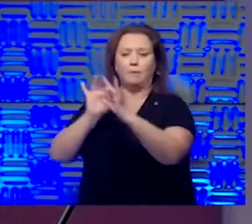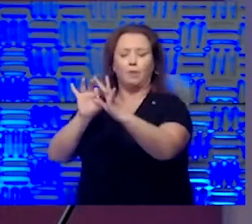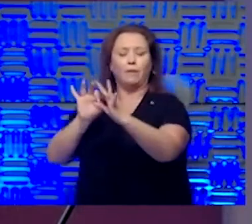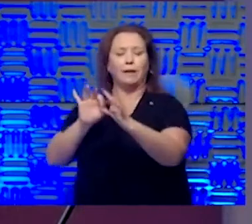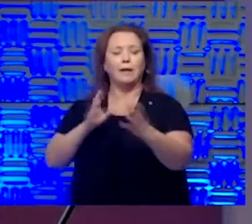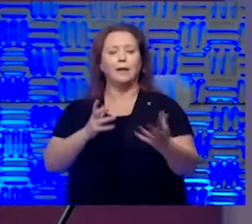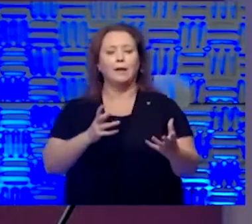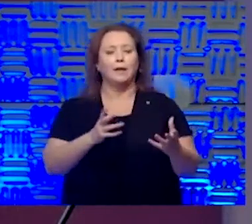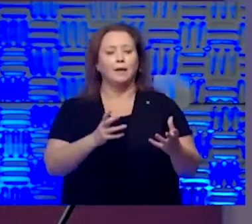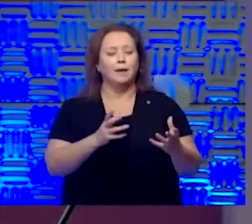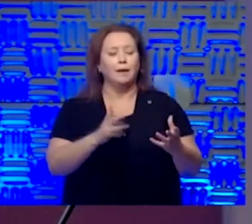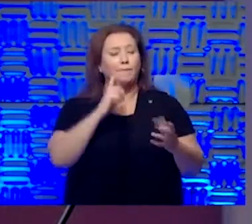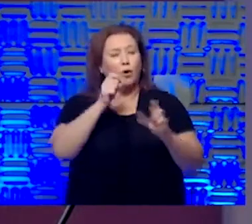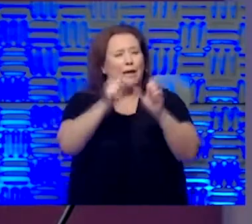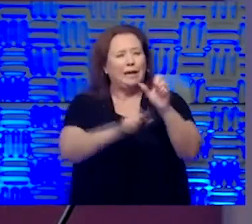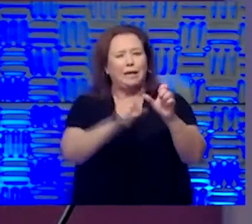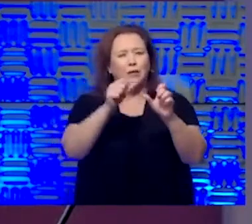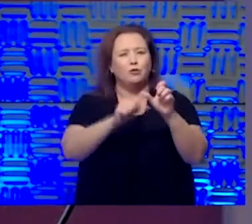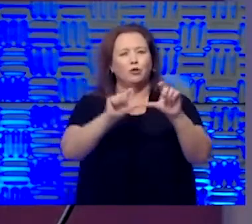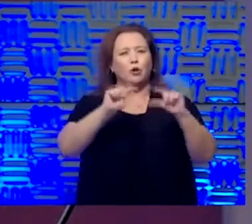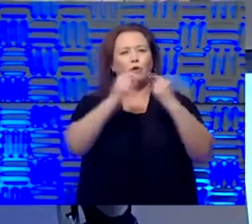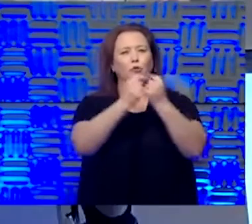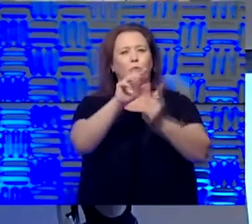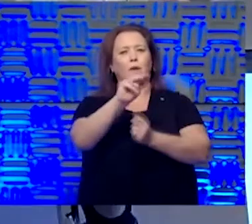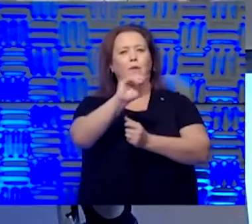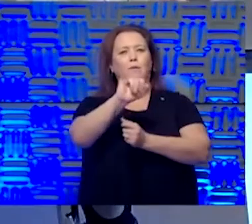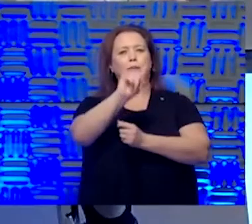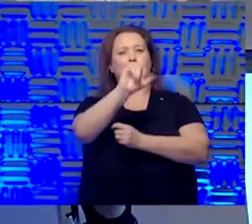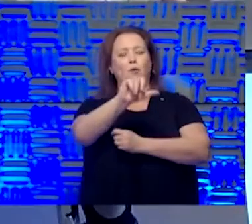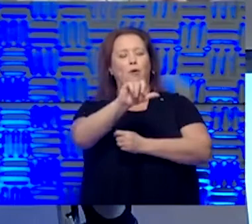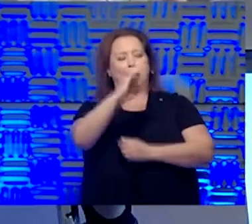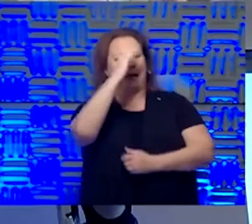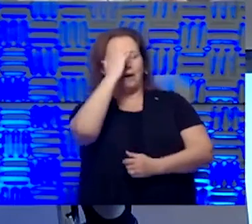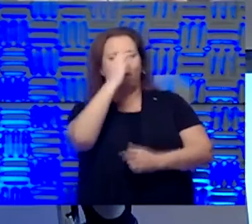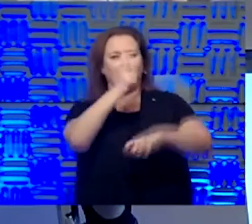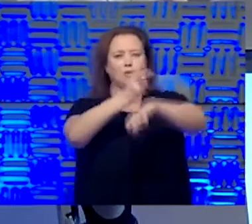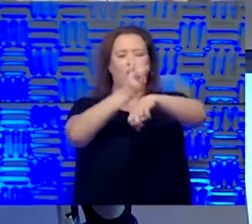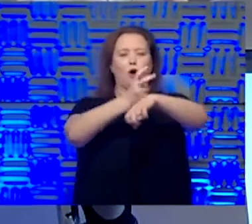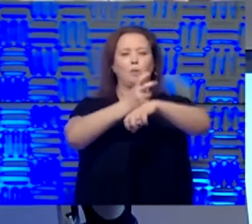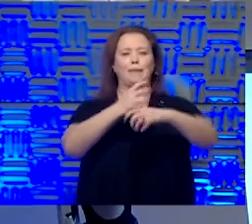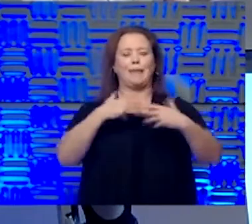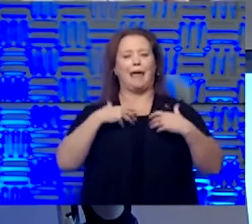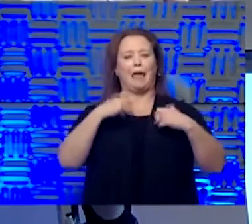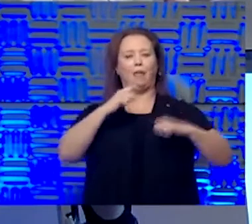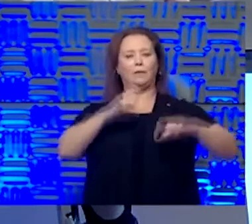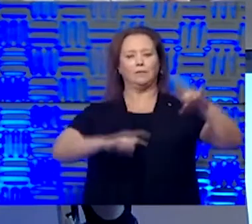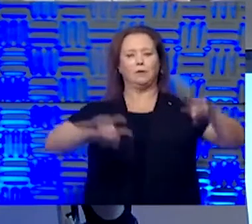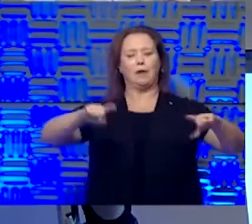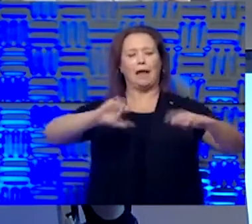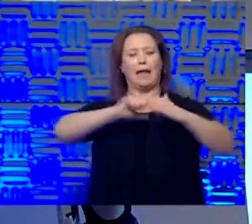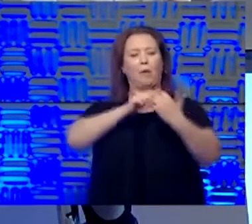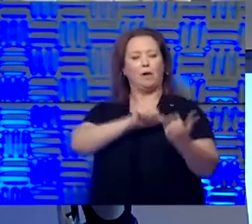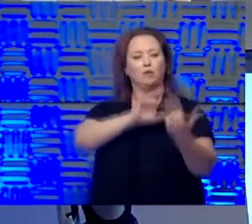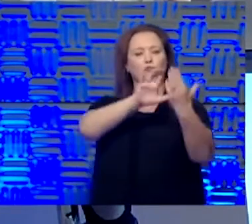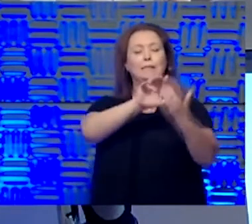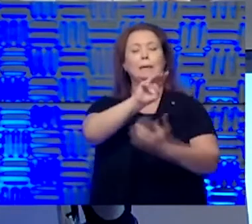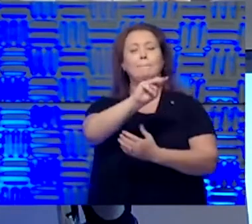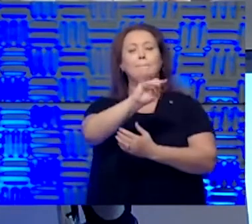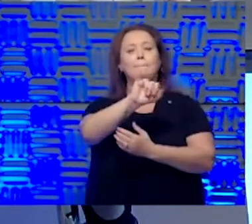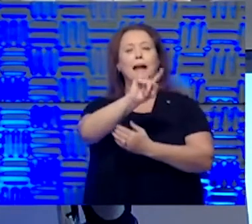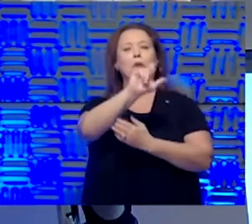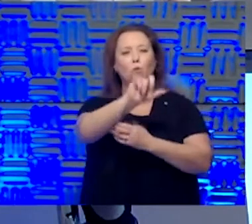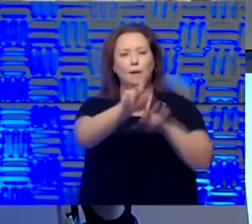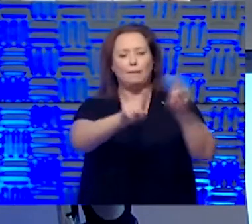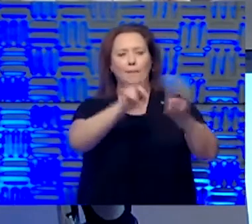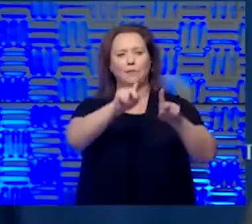job a little harder, but All right, think Alan. about these health disparities and how we address the minorities and getting them into the hospital and